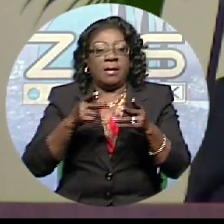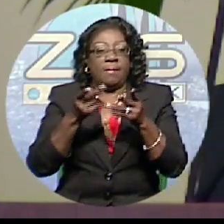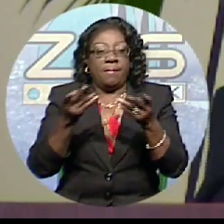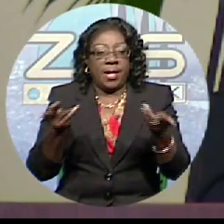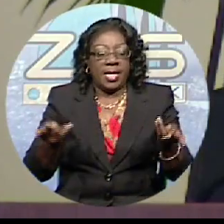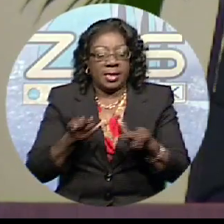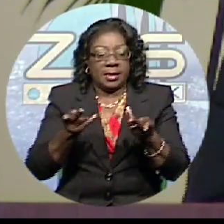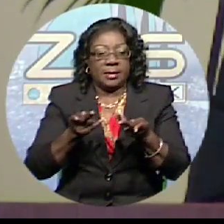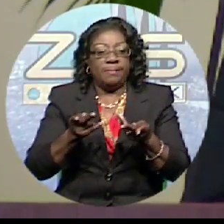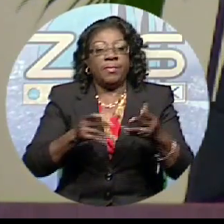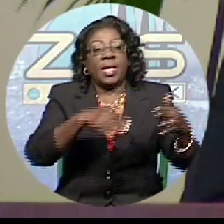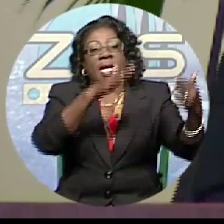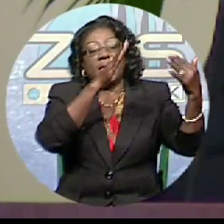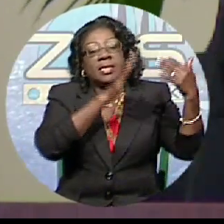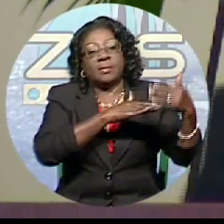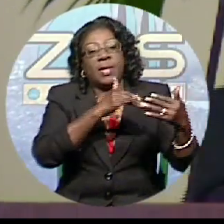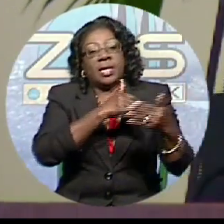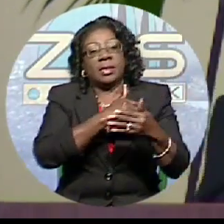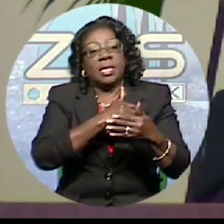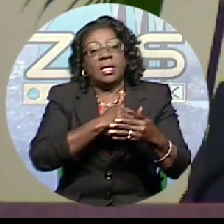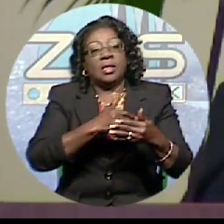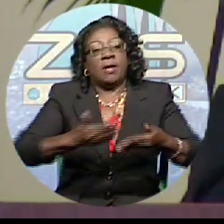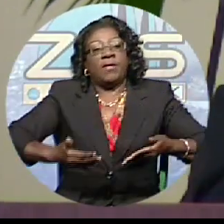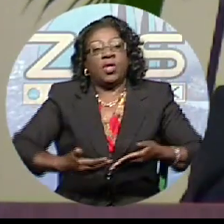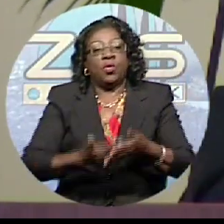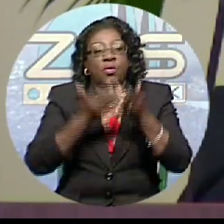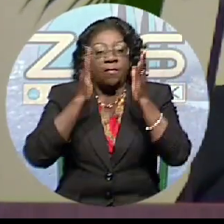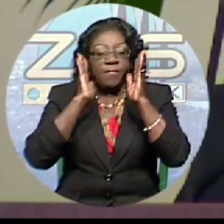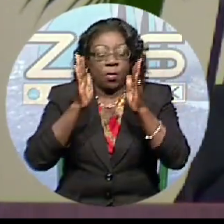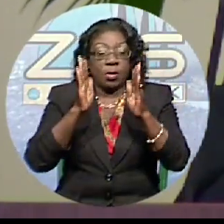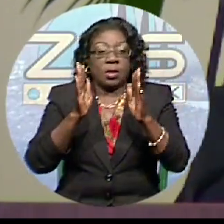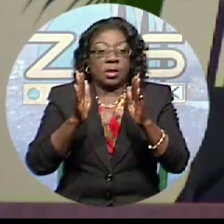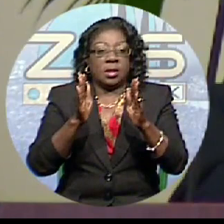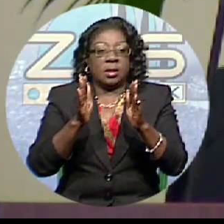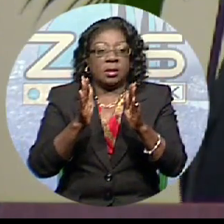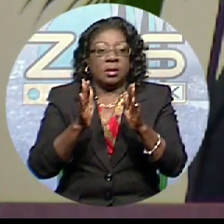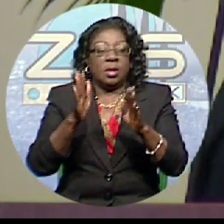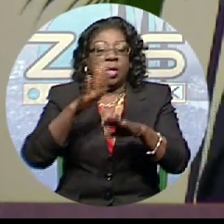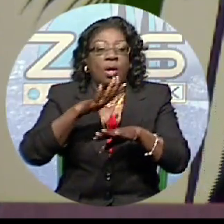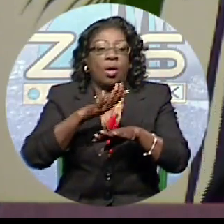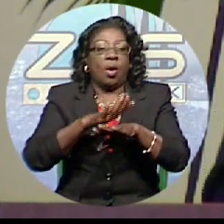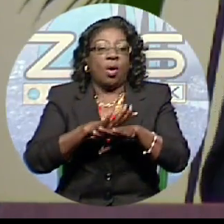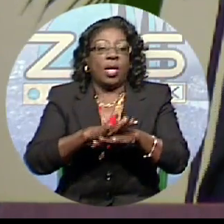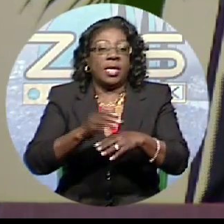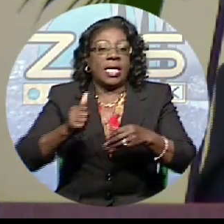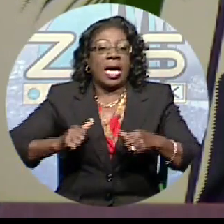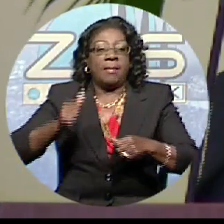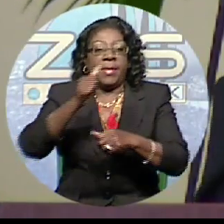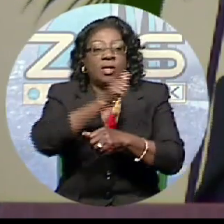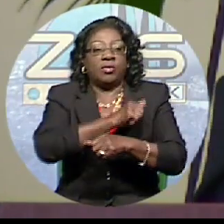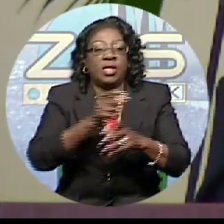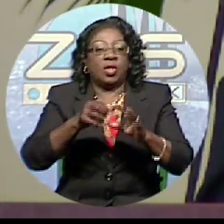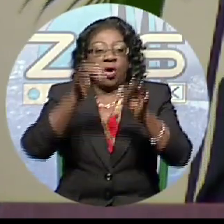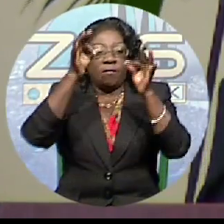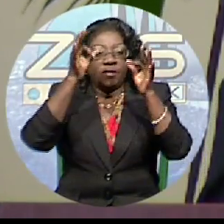I expect, therefore, to have a renewed focus on the administration of